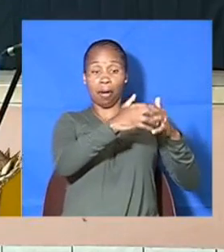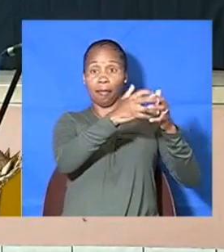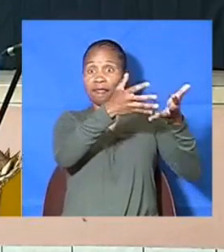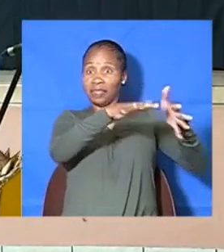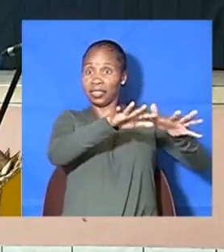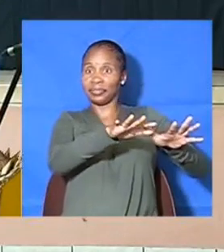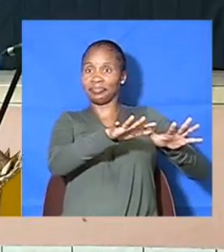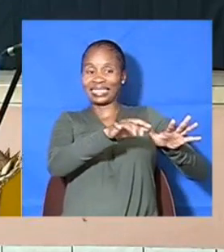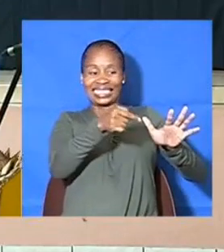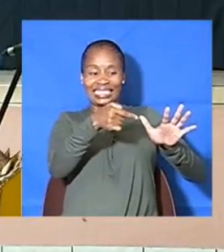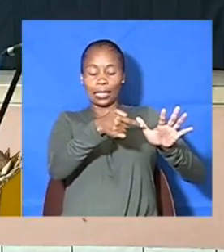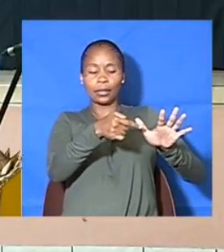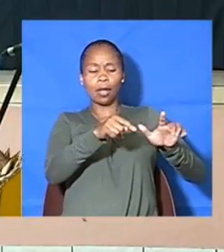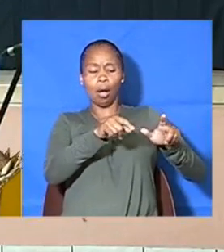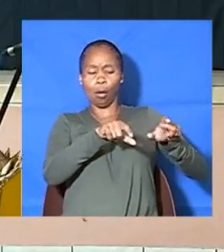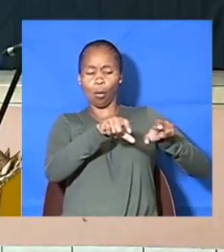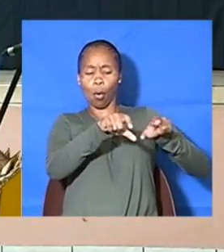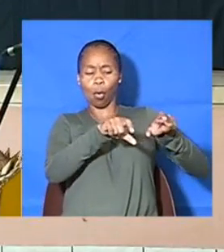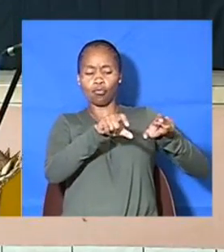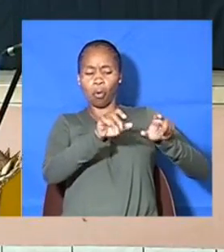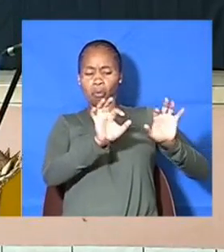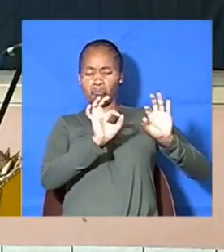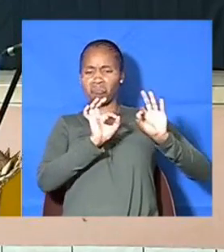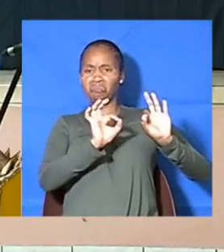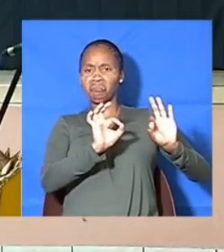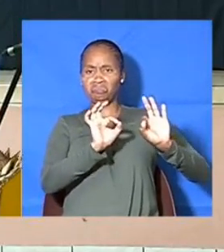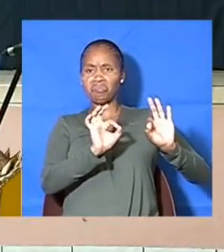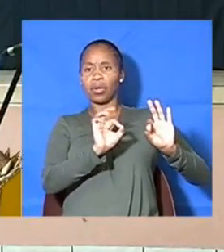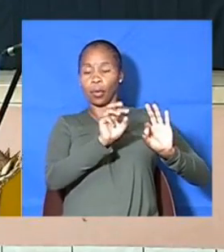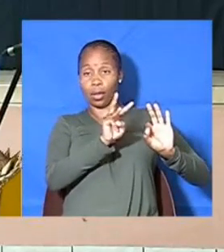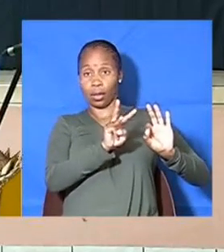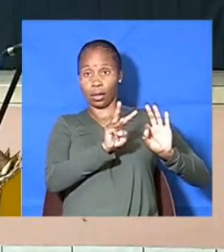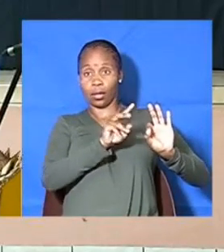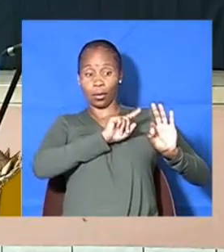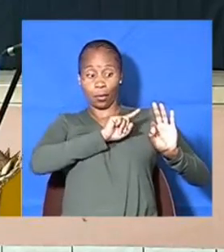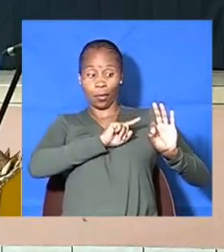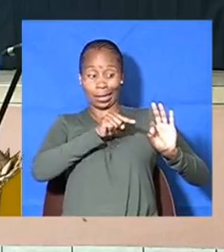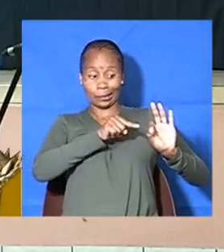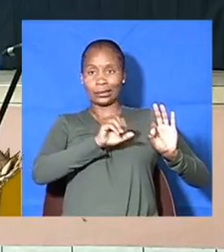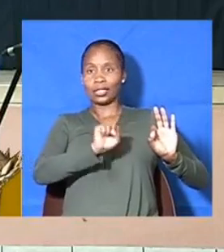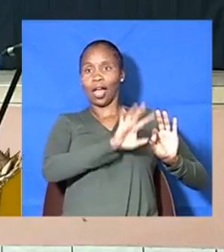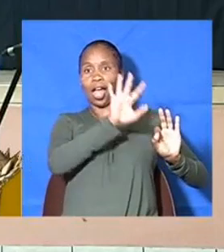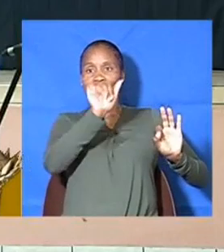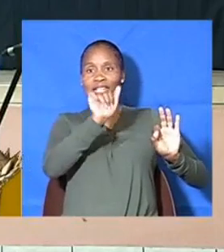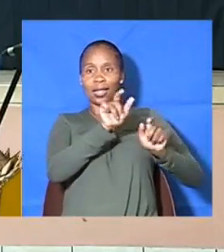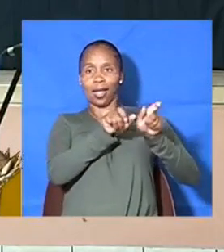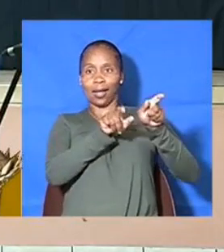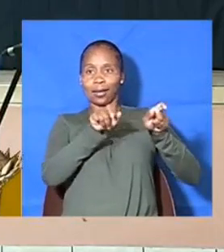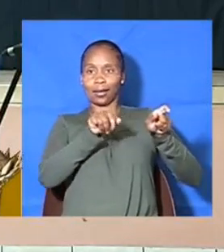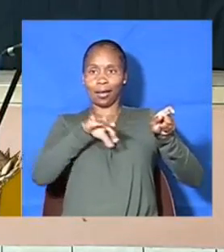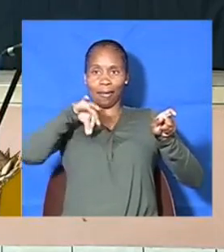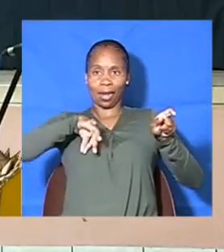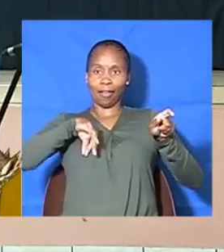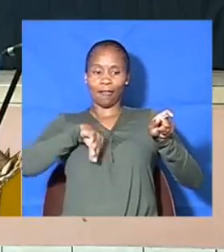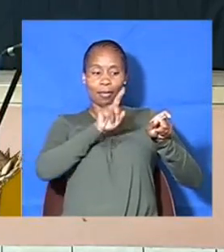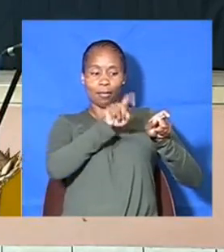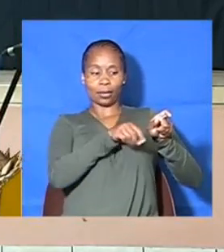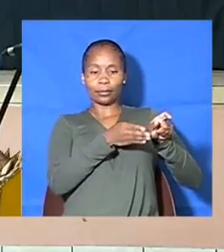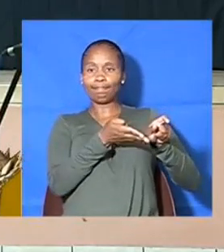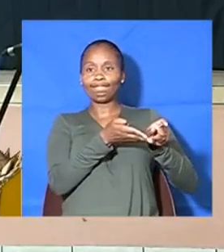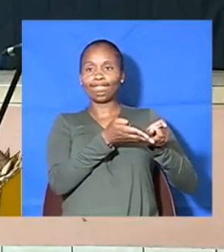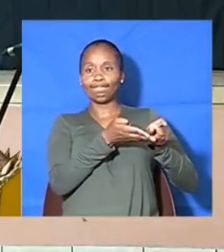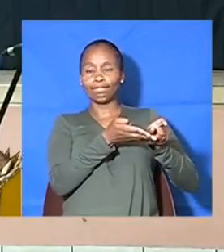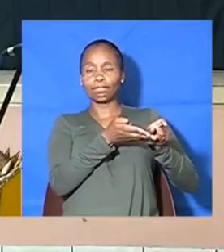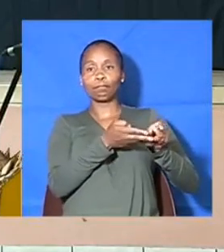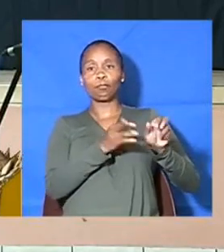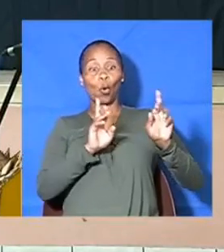have a quality of health, young and old, rich or poor.